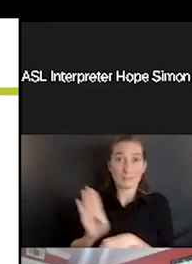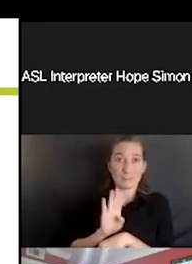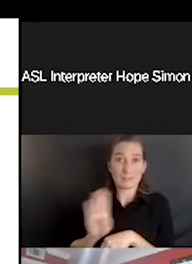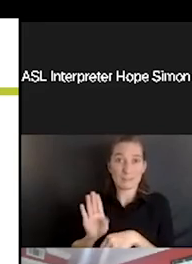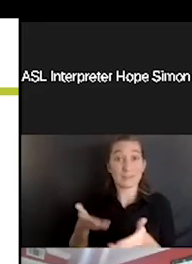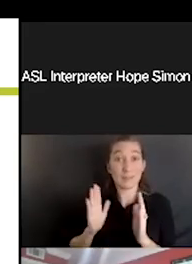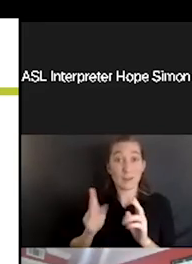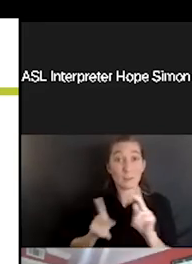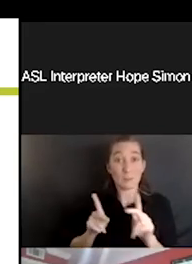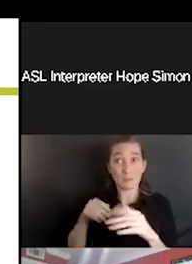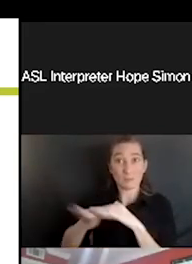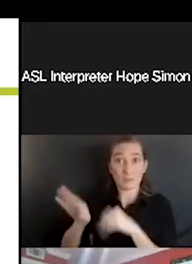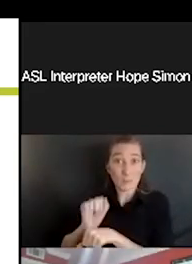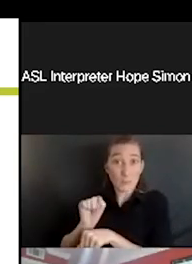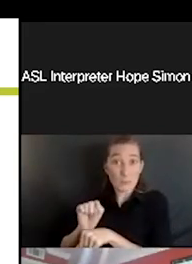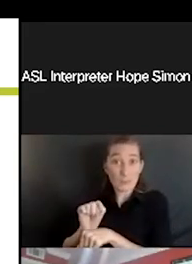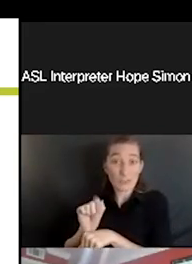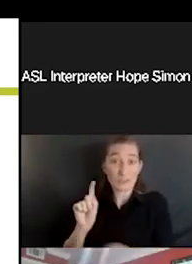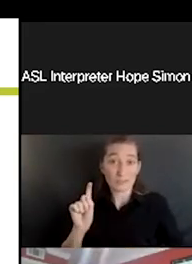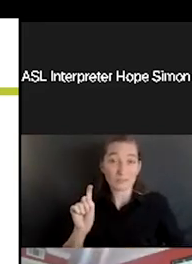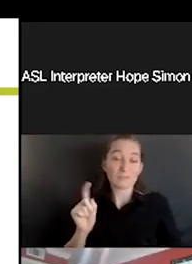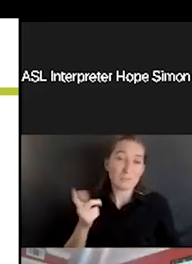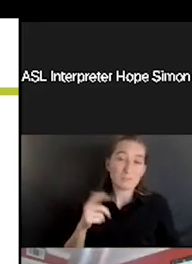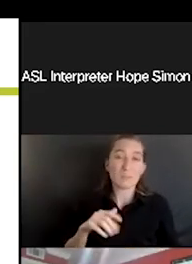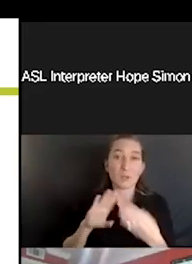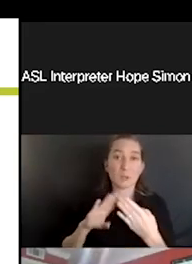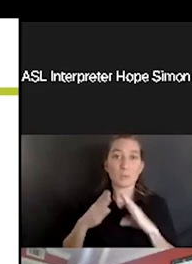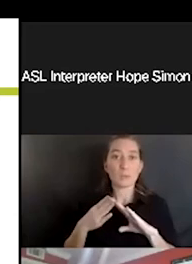that if they do have these broken connections,